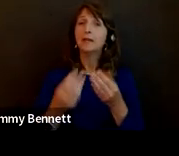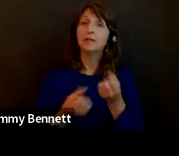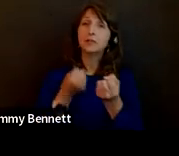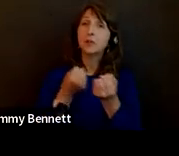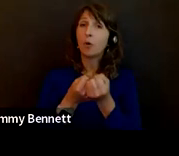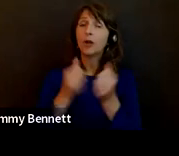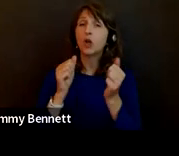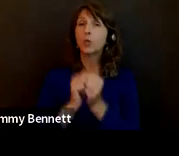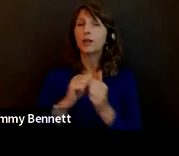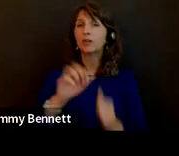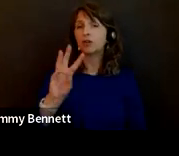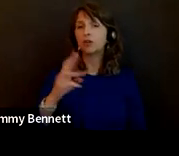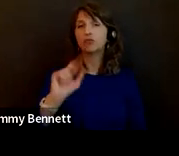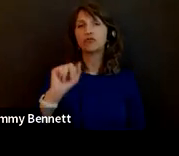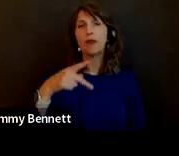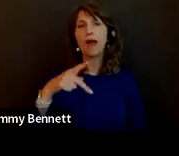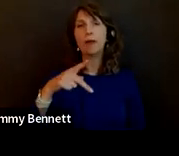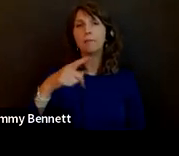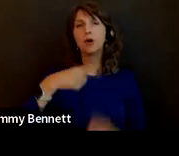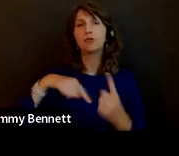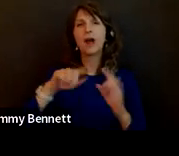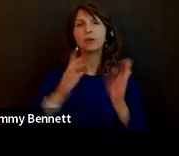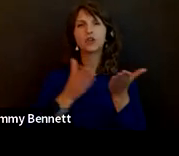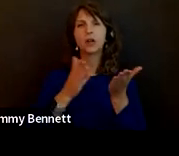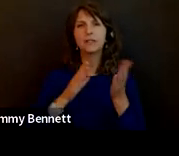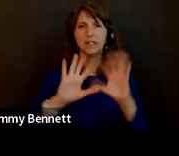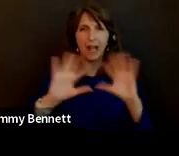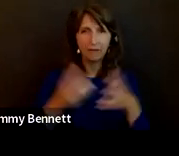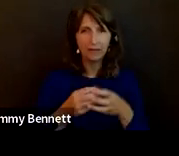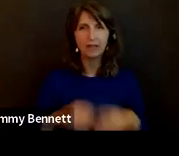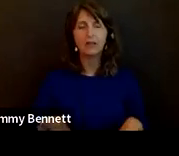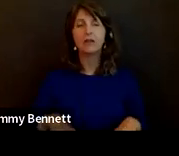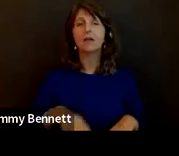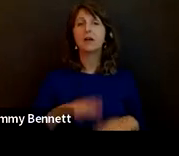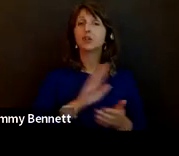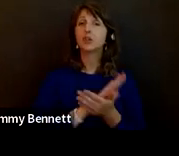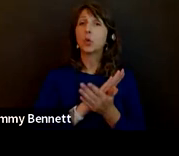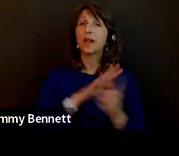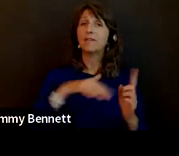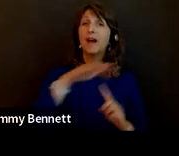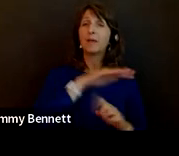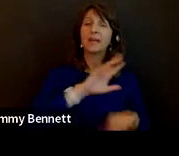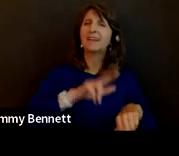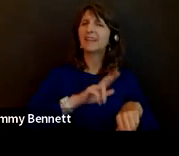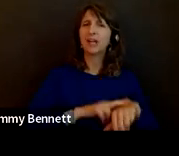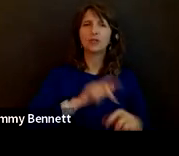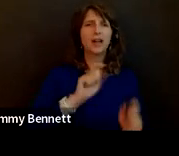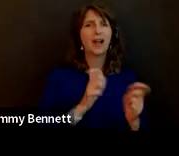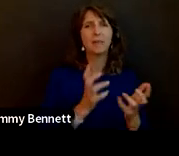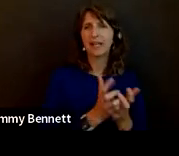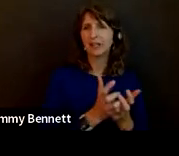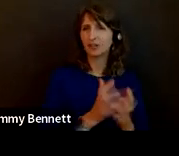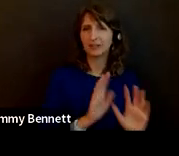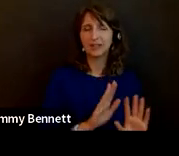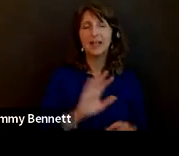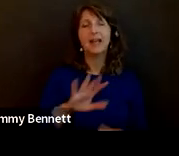and a supportive school environment that can be done with natural accommodations and modifications in the day, as opposed to